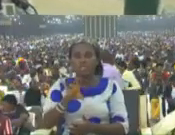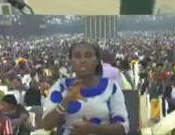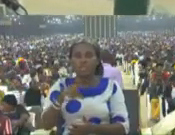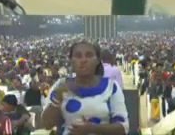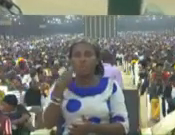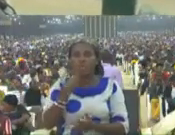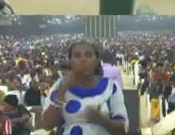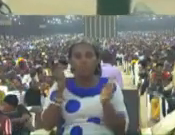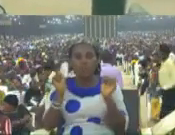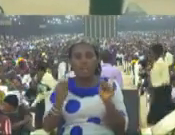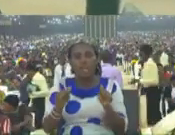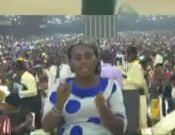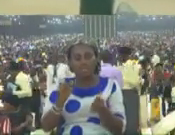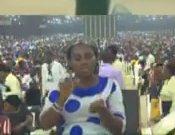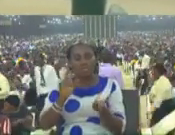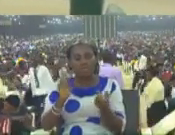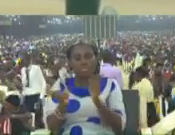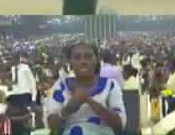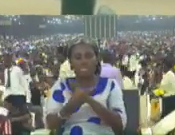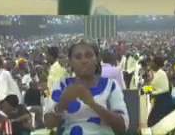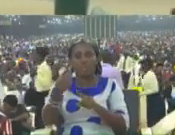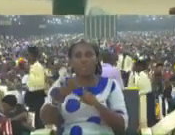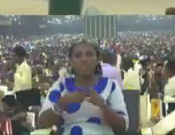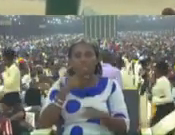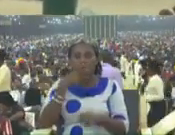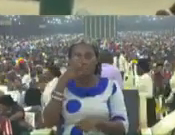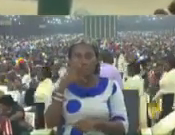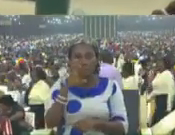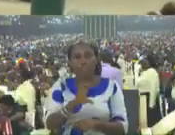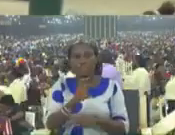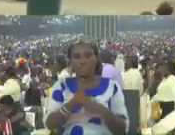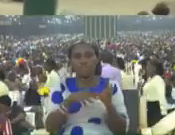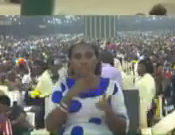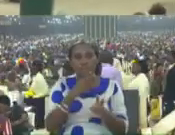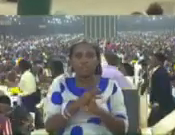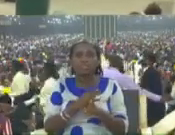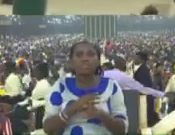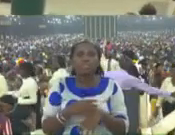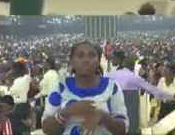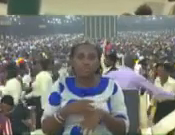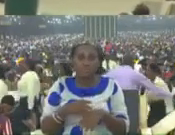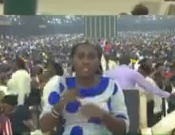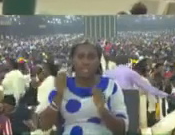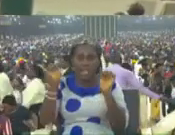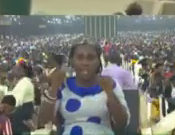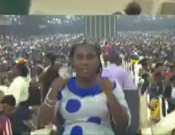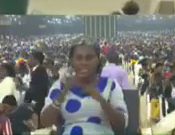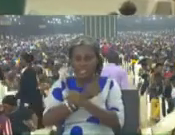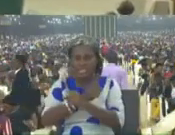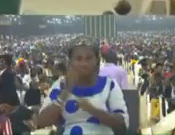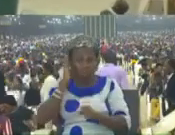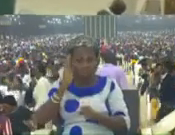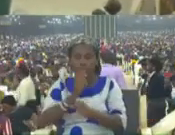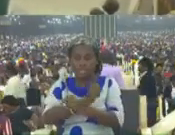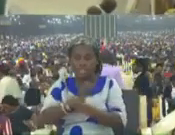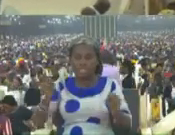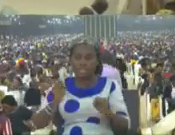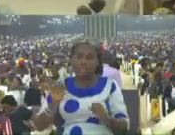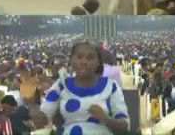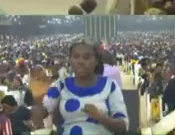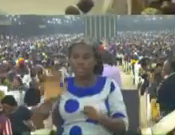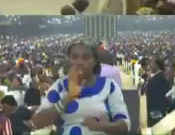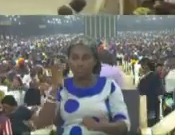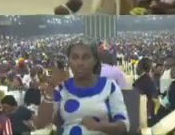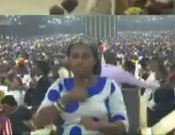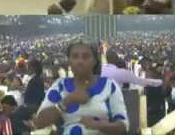redeem from the curses of the law, will save the soul of these people, wipe away their